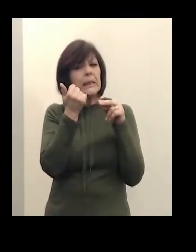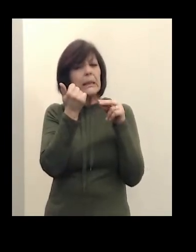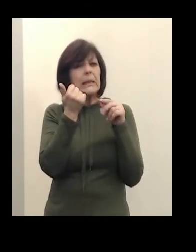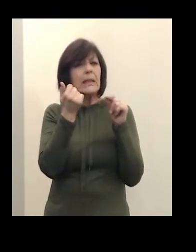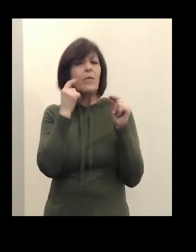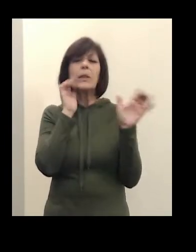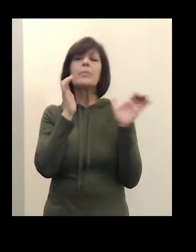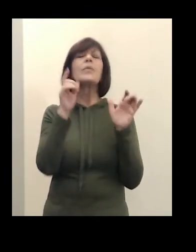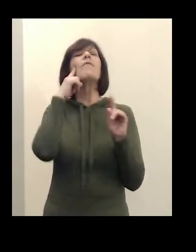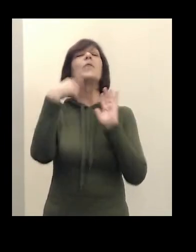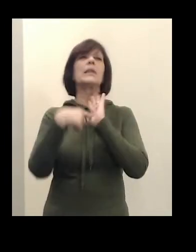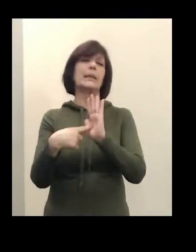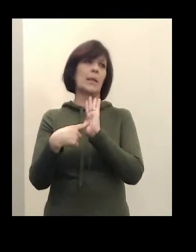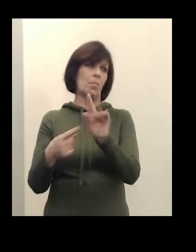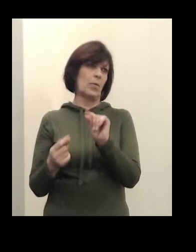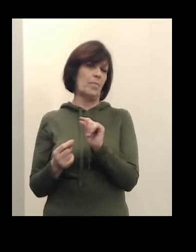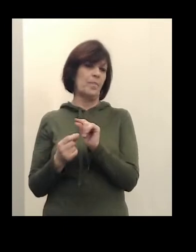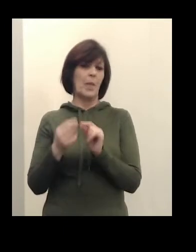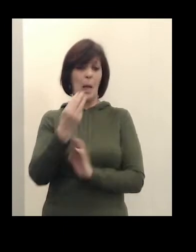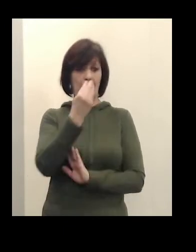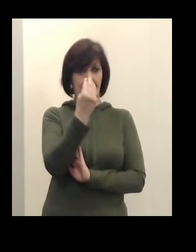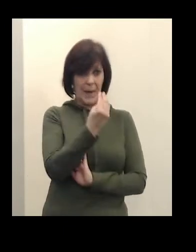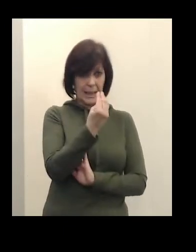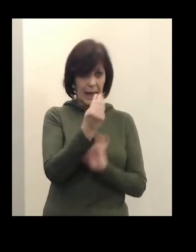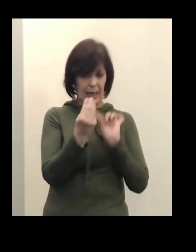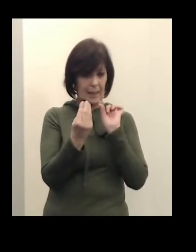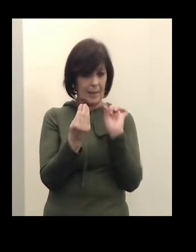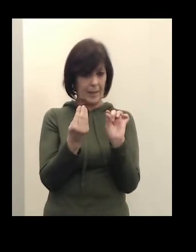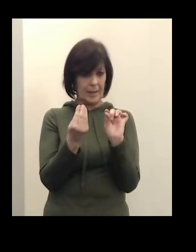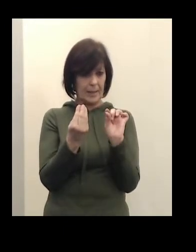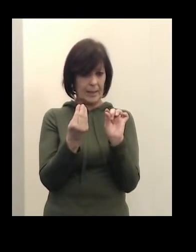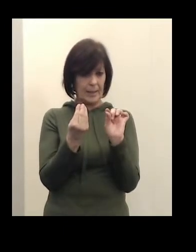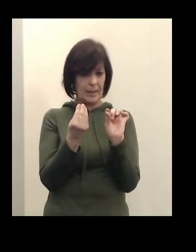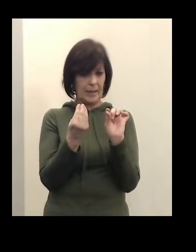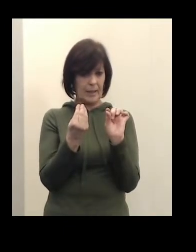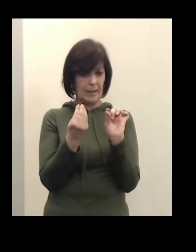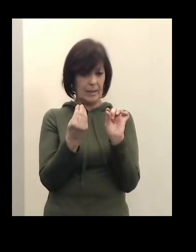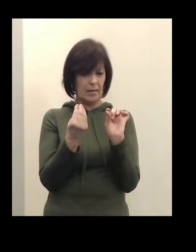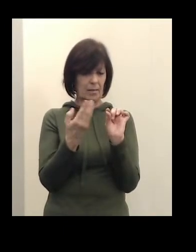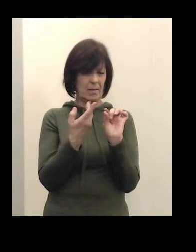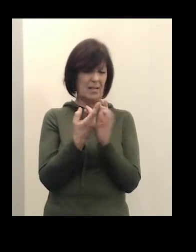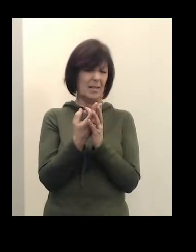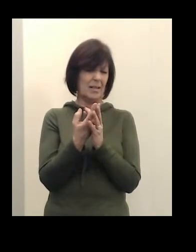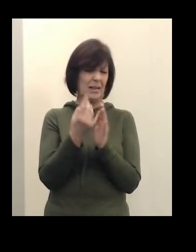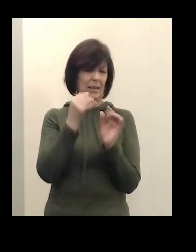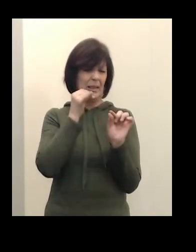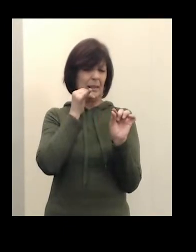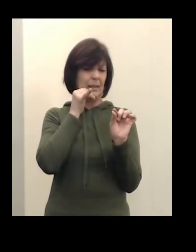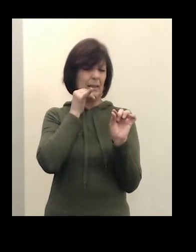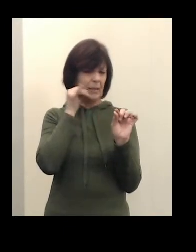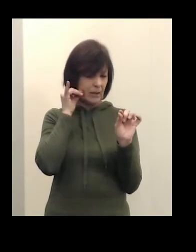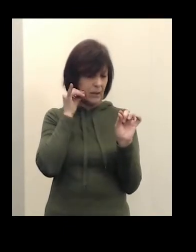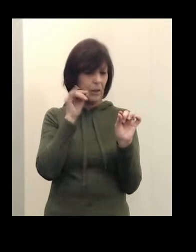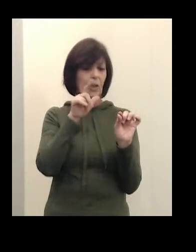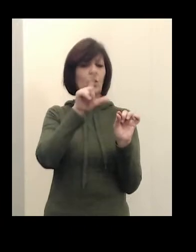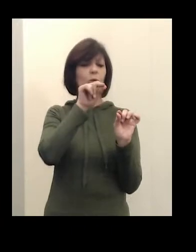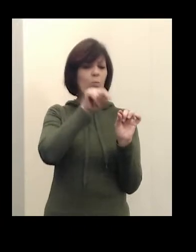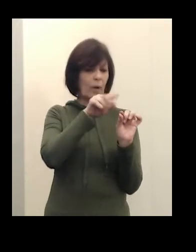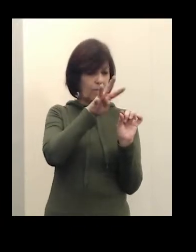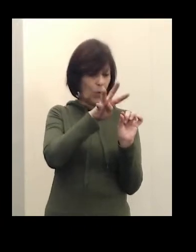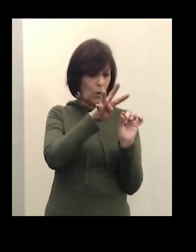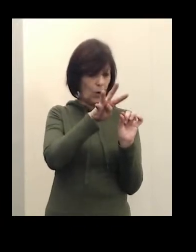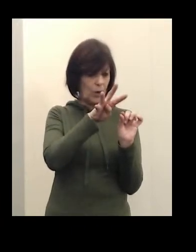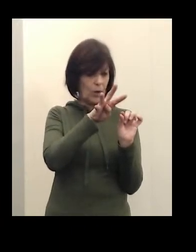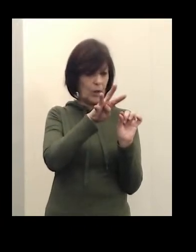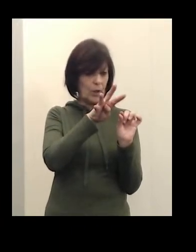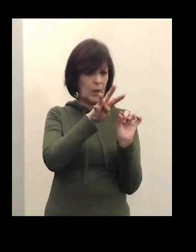example, Monday, this would have been yesterday, it was 20.4%. It was 27 the